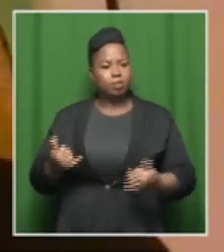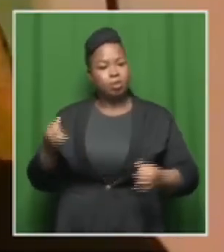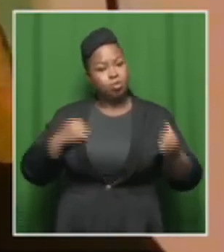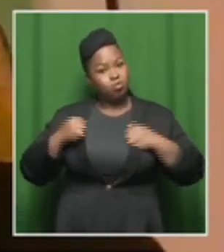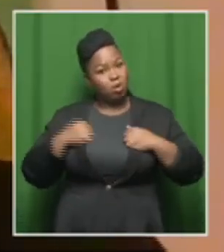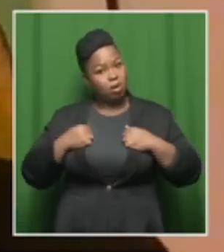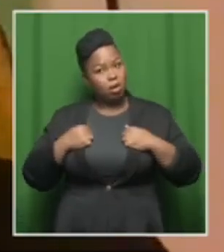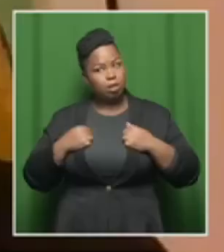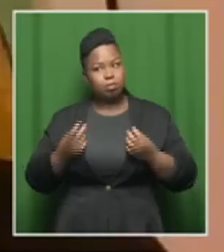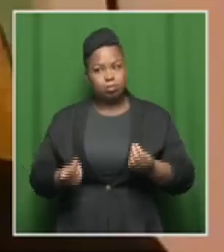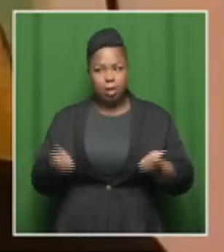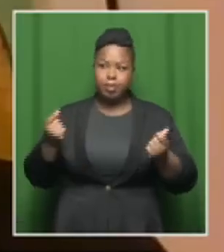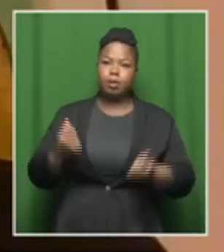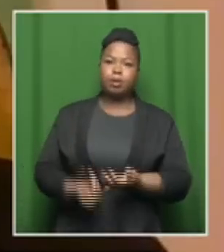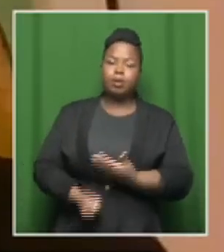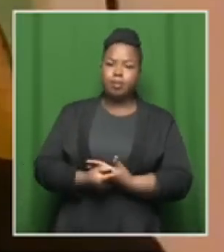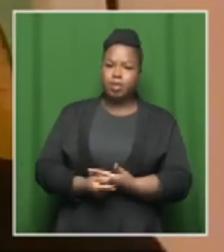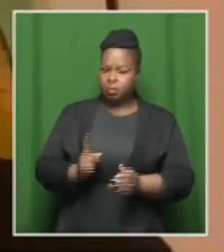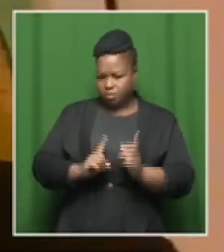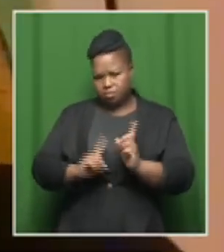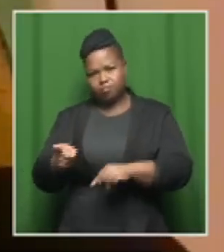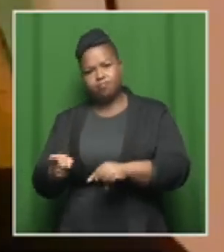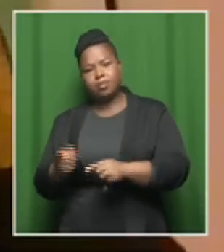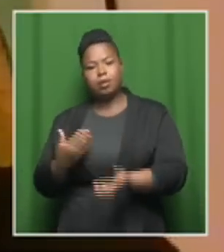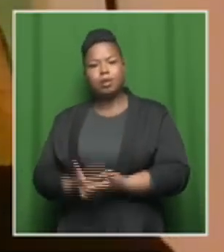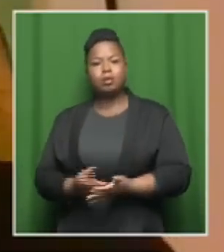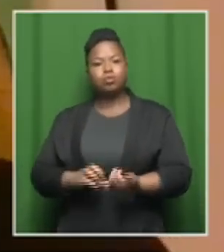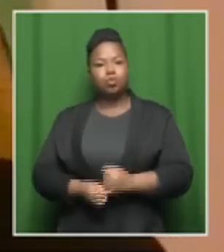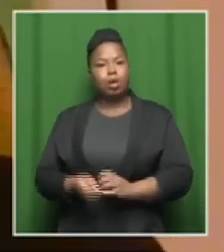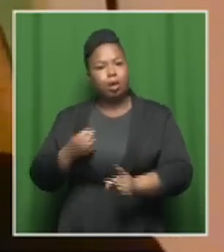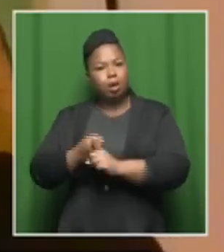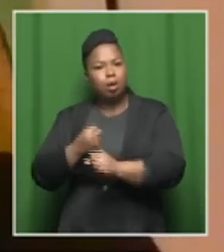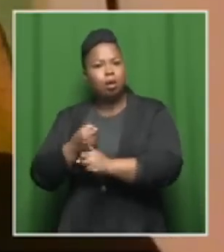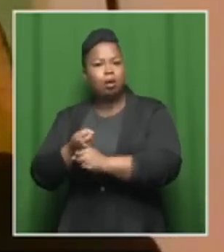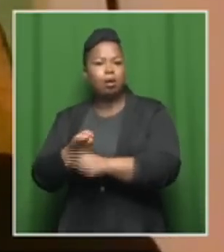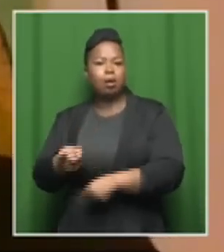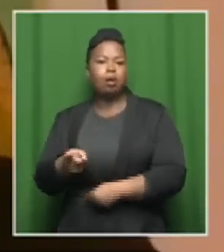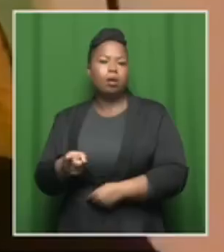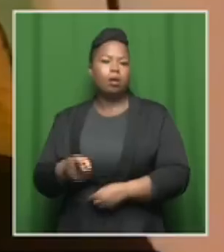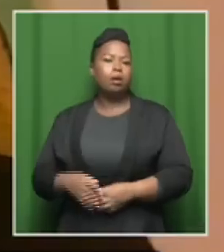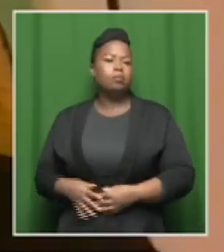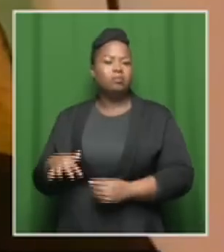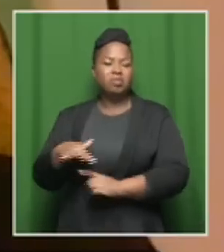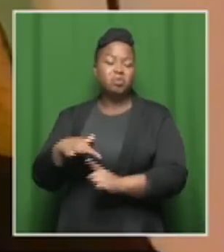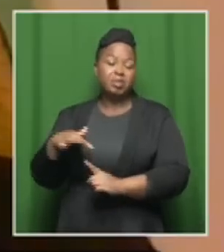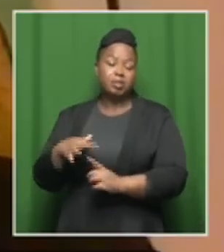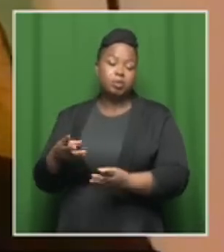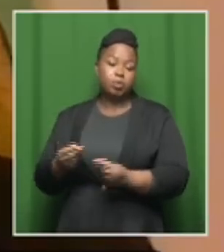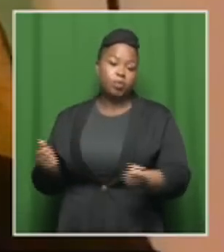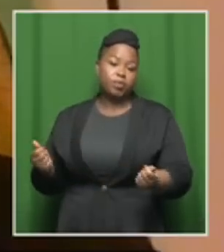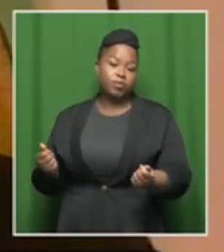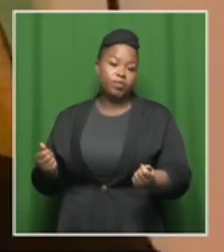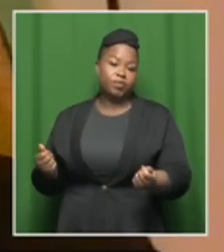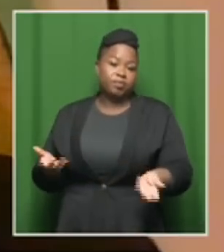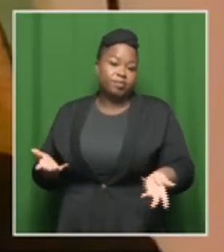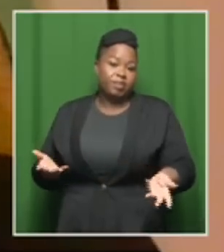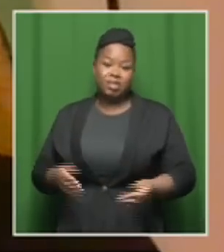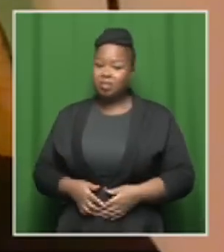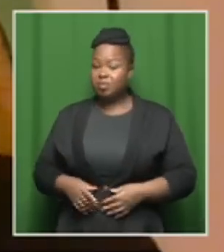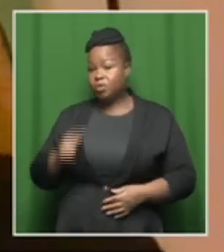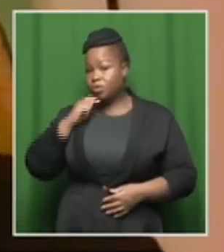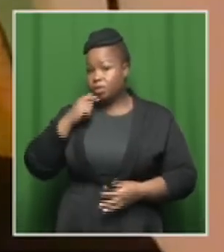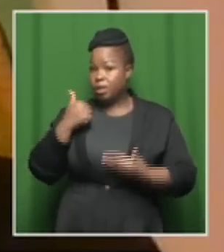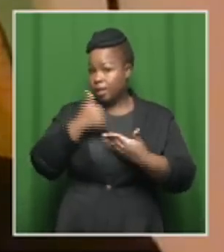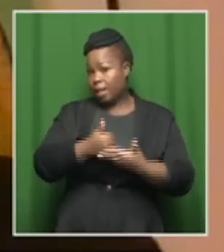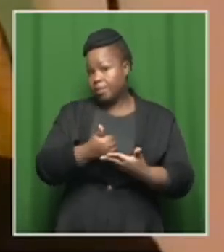its moment that actually can go in and try to push a situation there, which of course is going to help them get